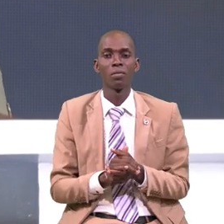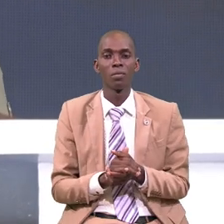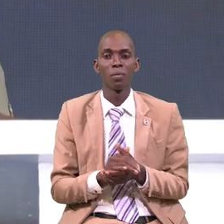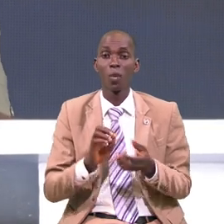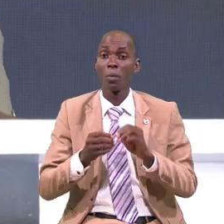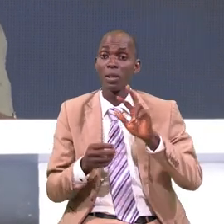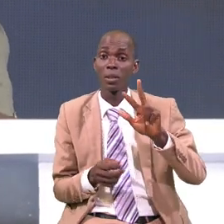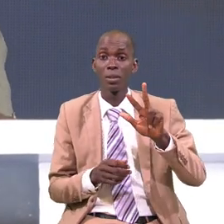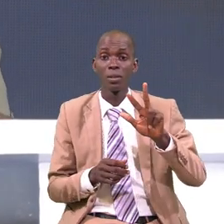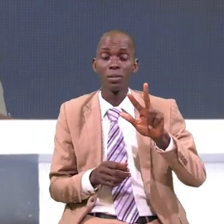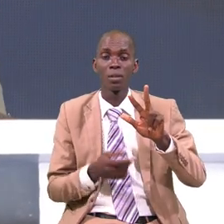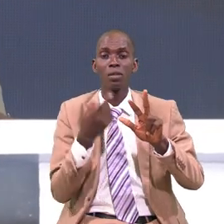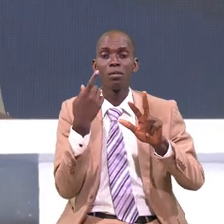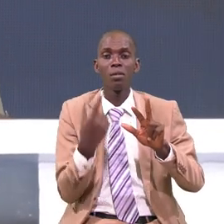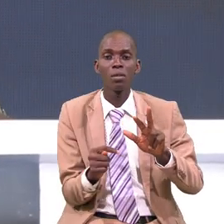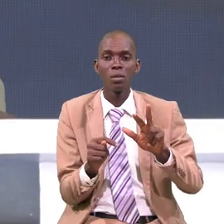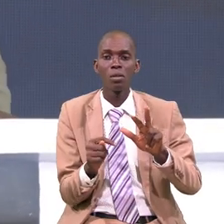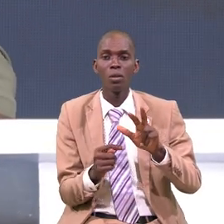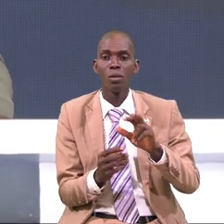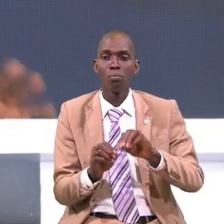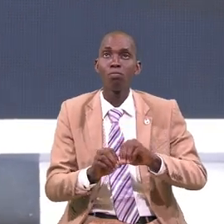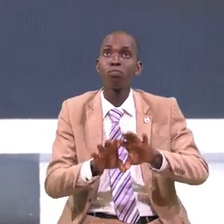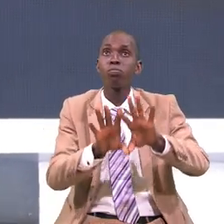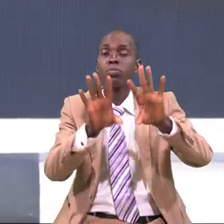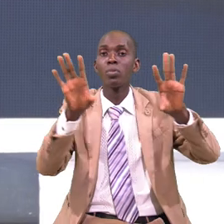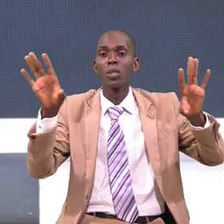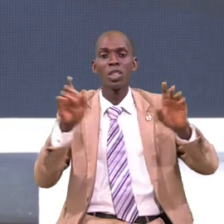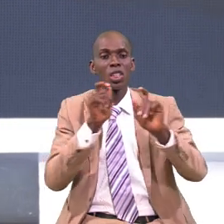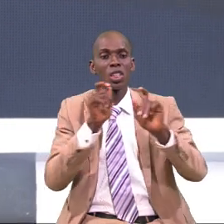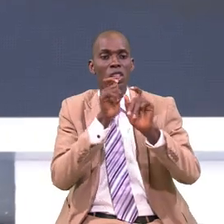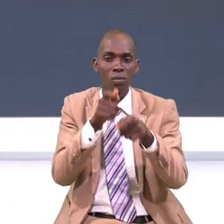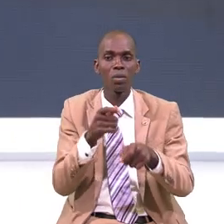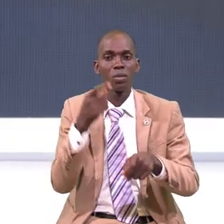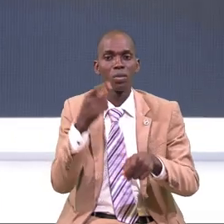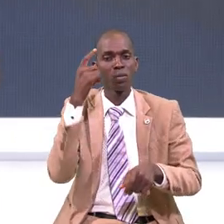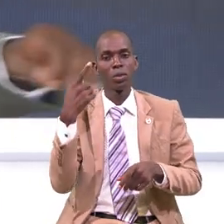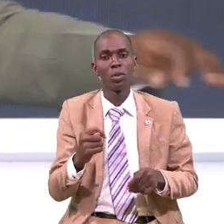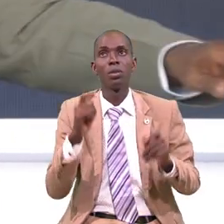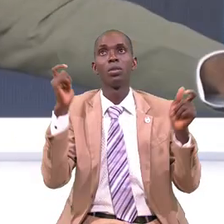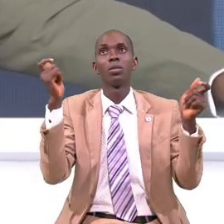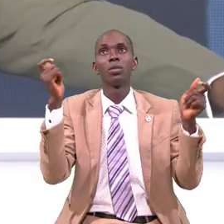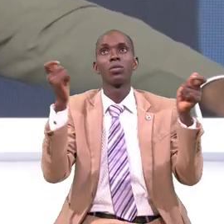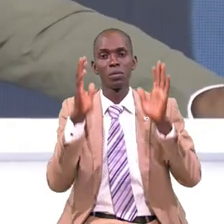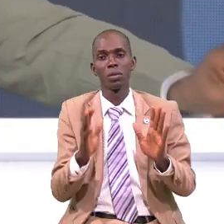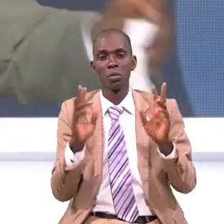Number three, the glowing trophy for the triumphant.